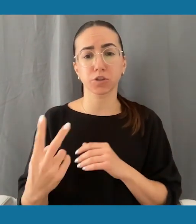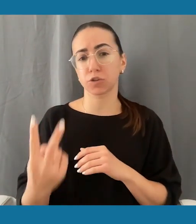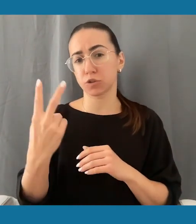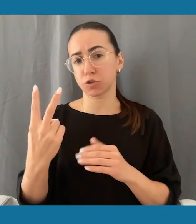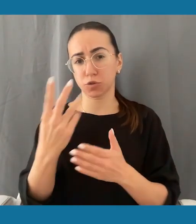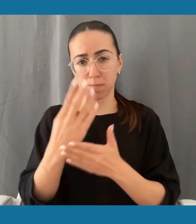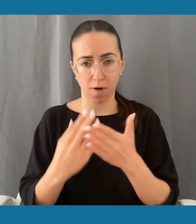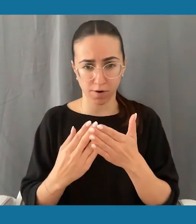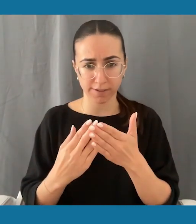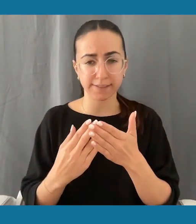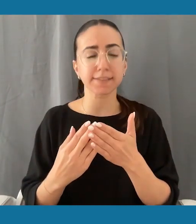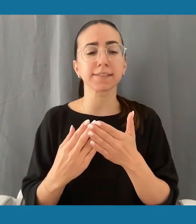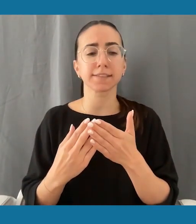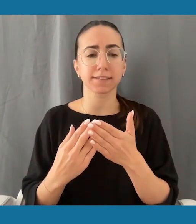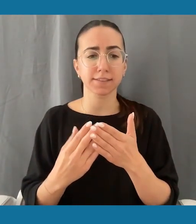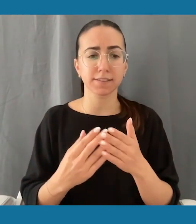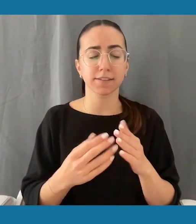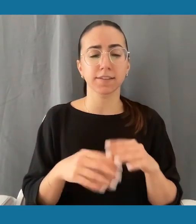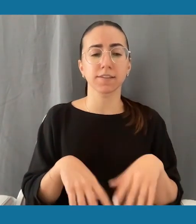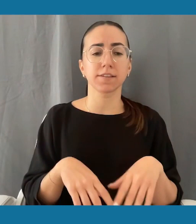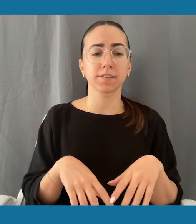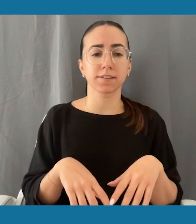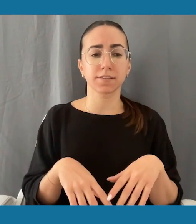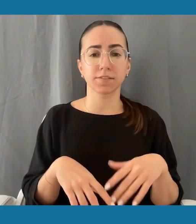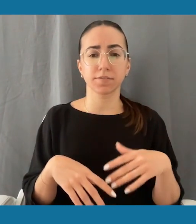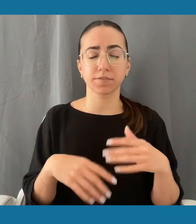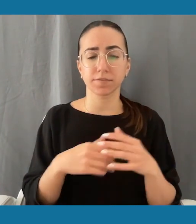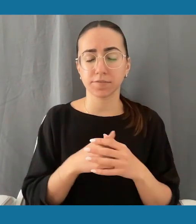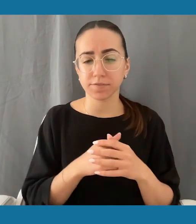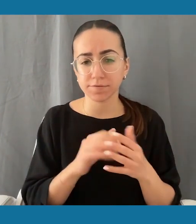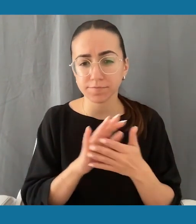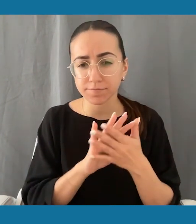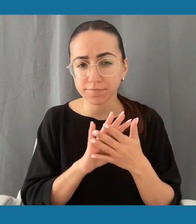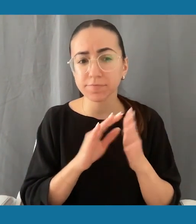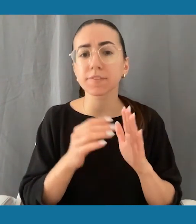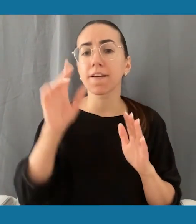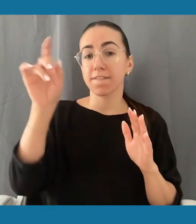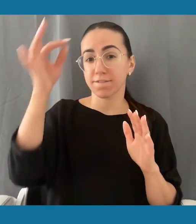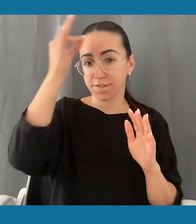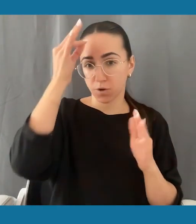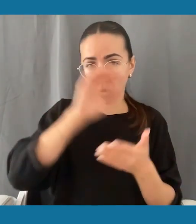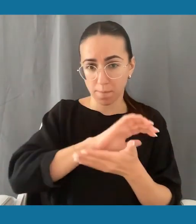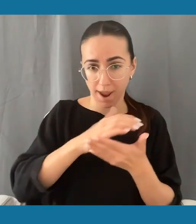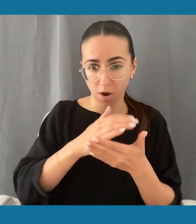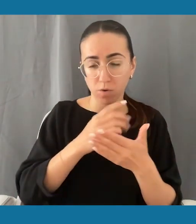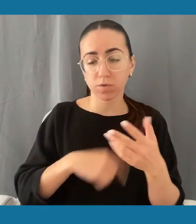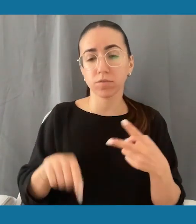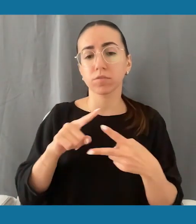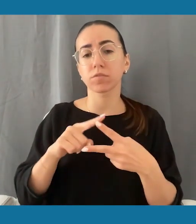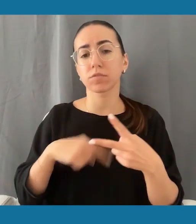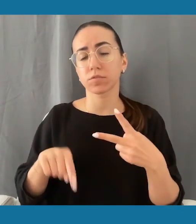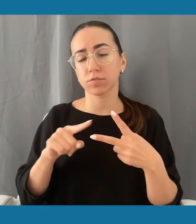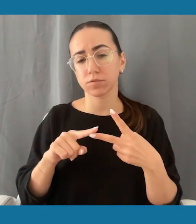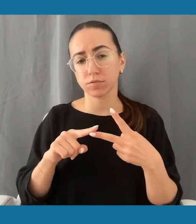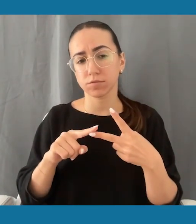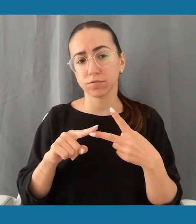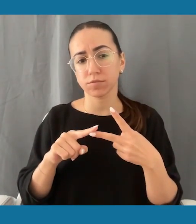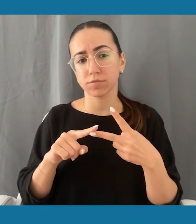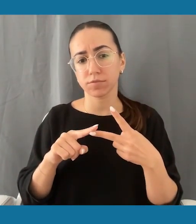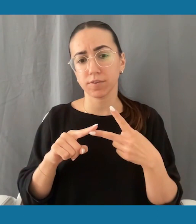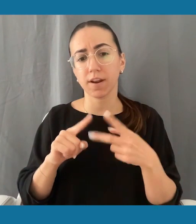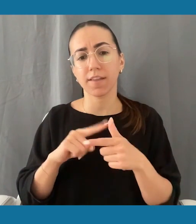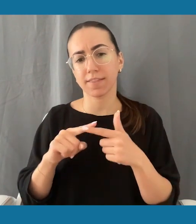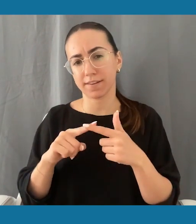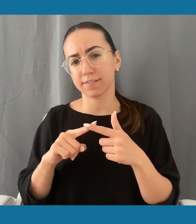parts of the SSI benefit, the largest being the federal amount, and then there's a state supplement that gets added